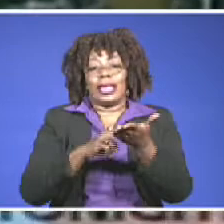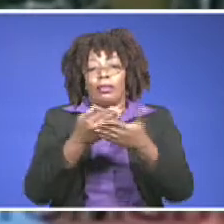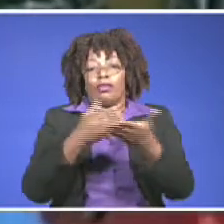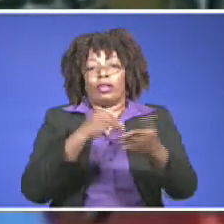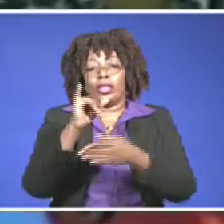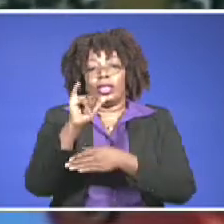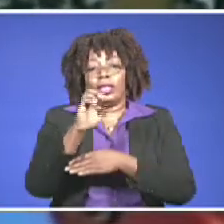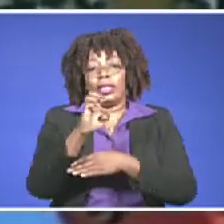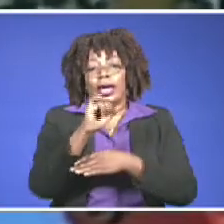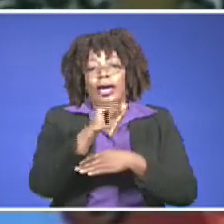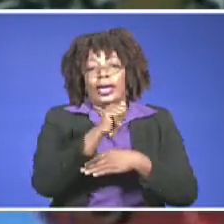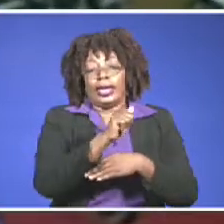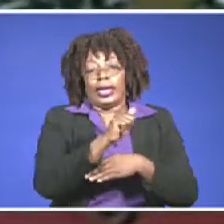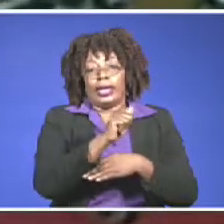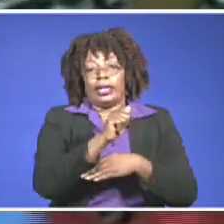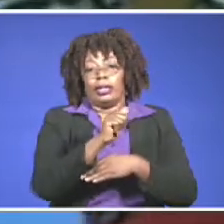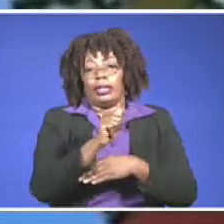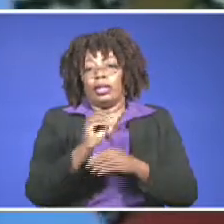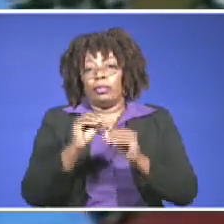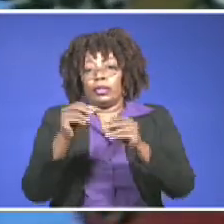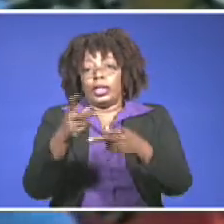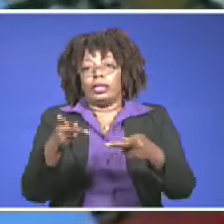place?